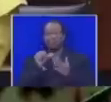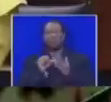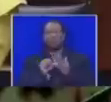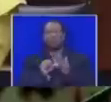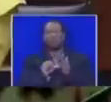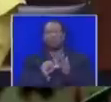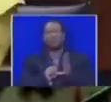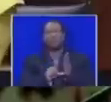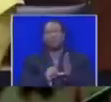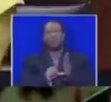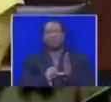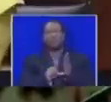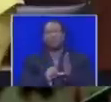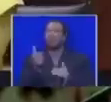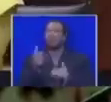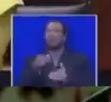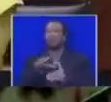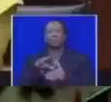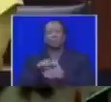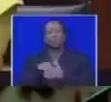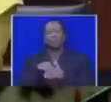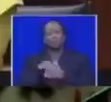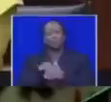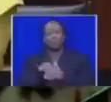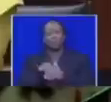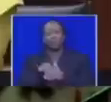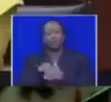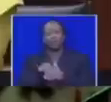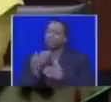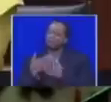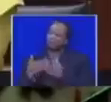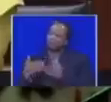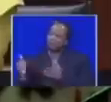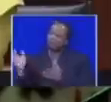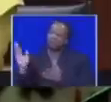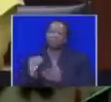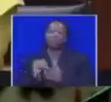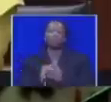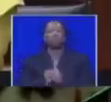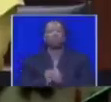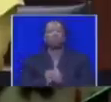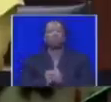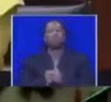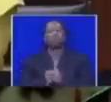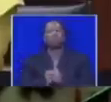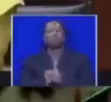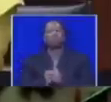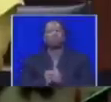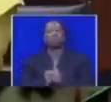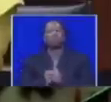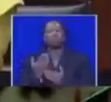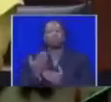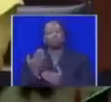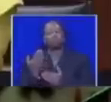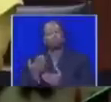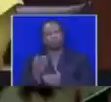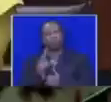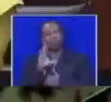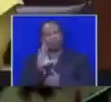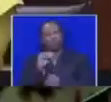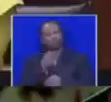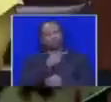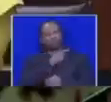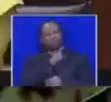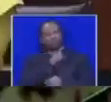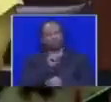these honorable members must withdraw from the Zuma chamber. Must go. It's okay Dang. To have Zuma on that list. Honorable